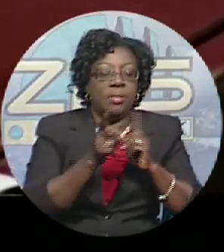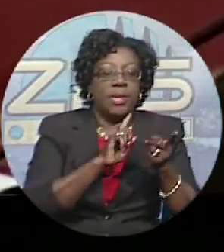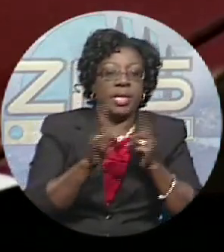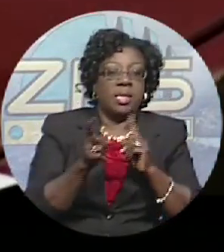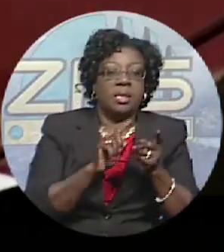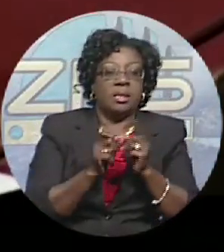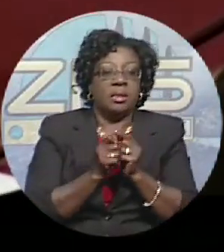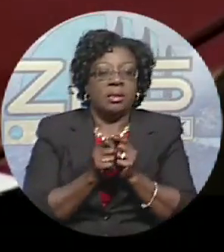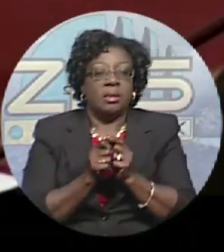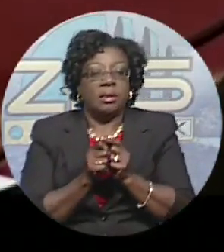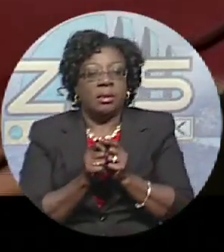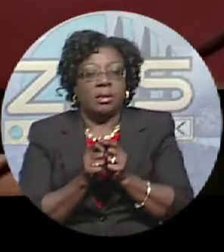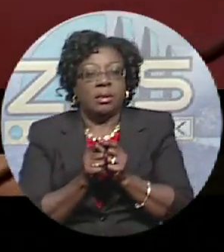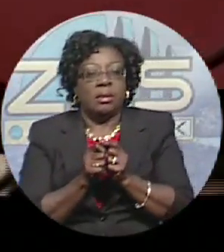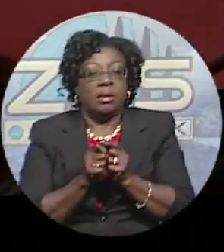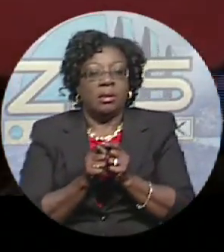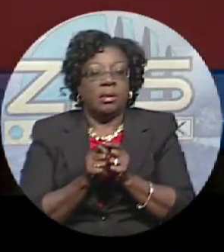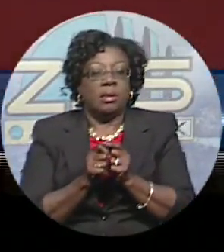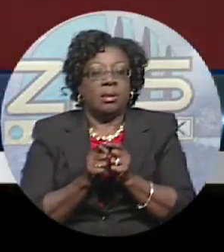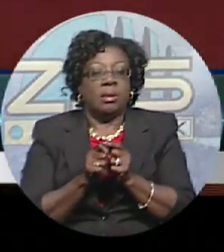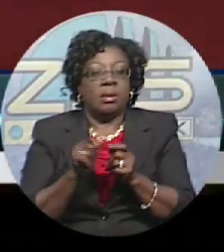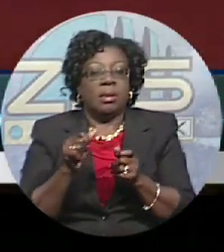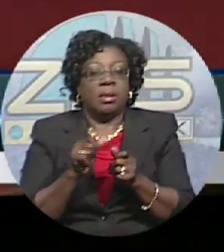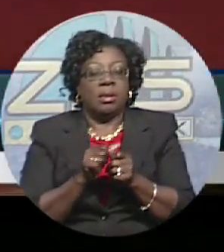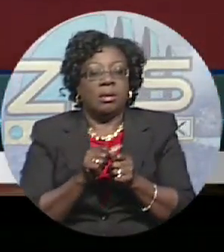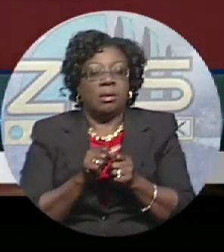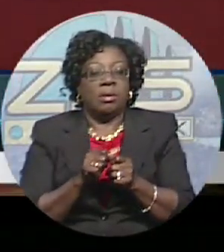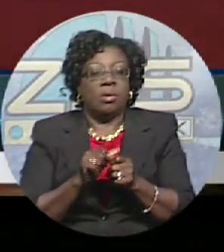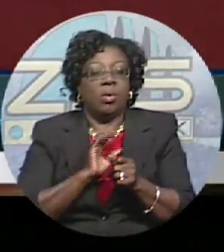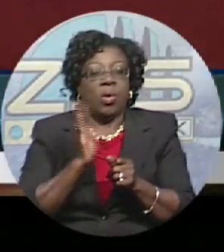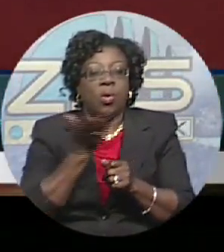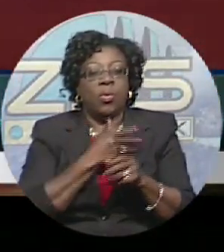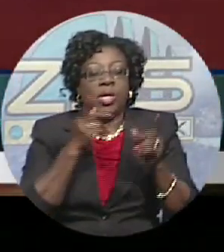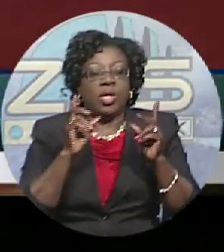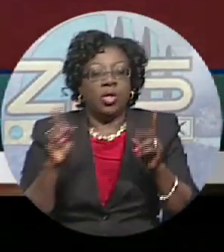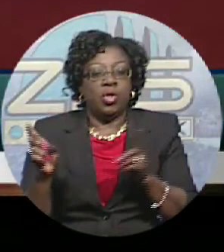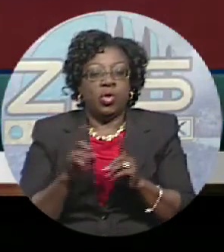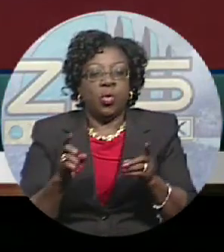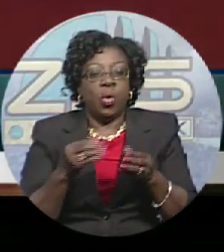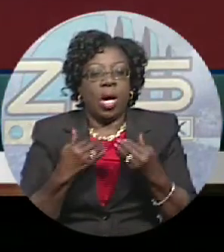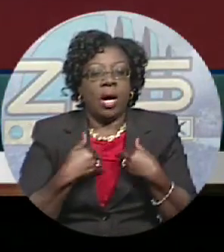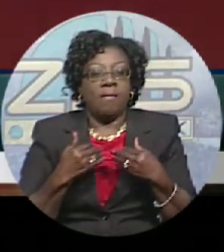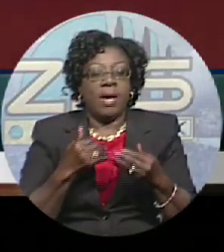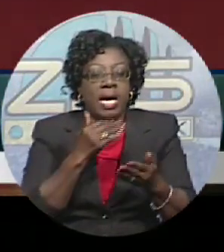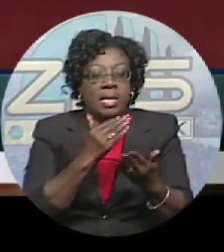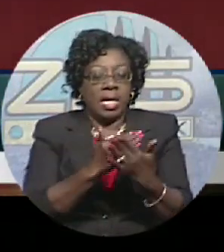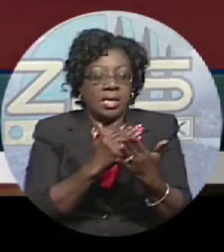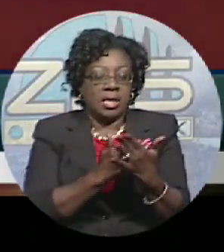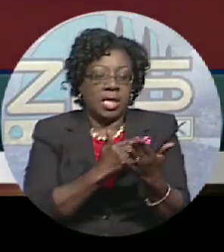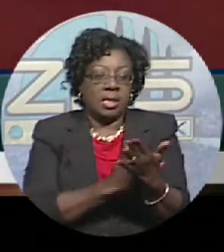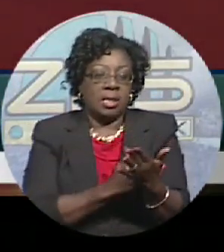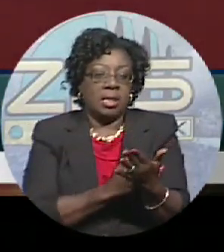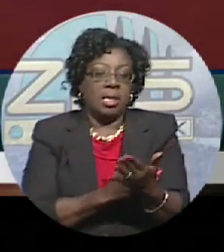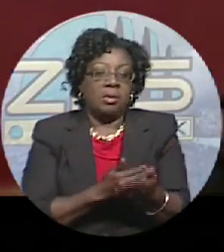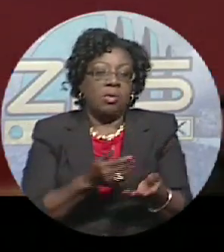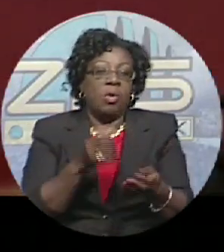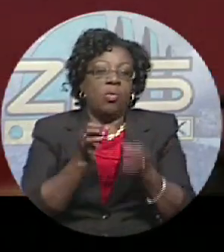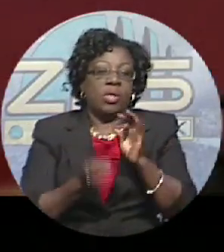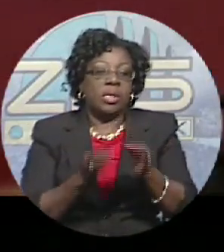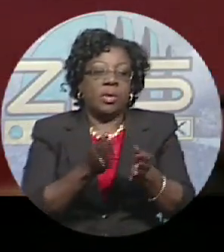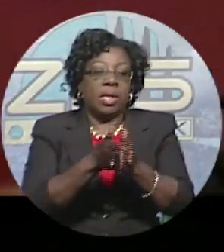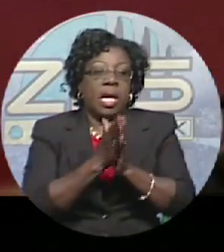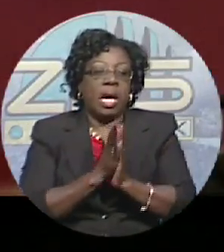law reform, we're not here just to speak whatever's on our mind, but we do have an agenda which I'm going to ask